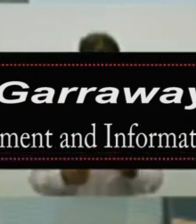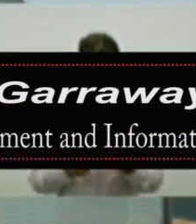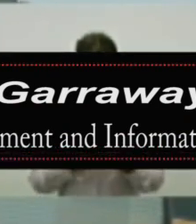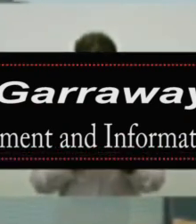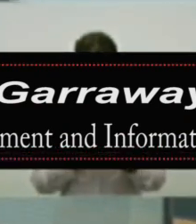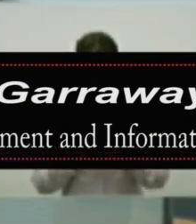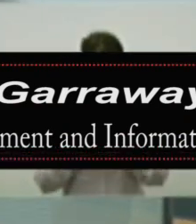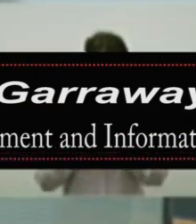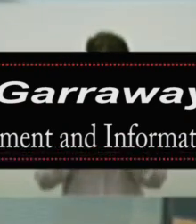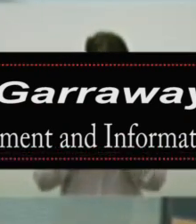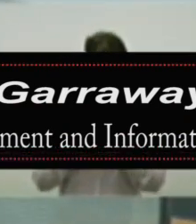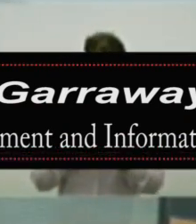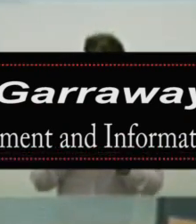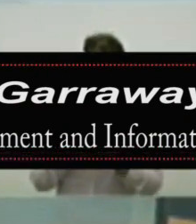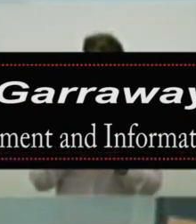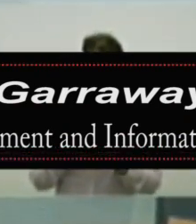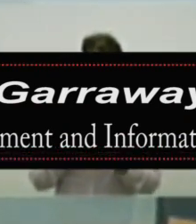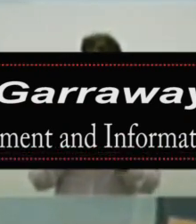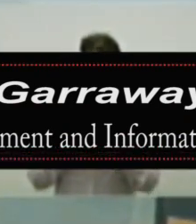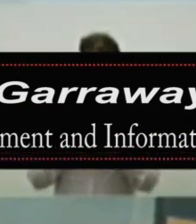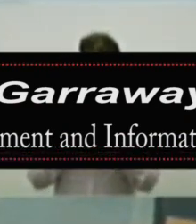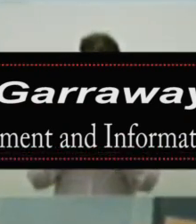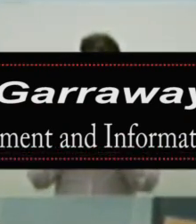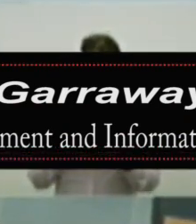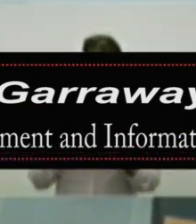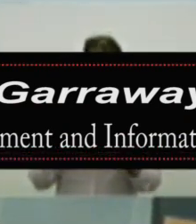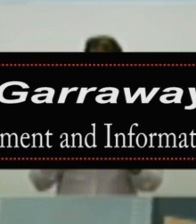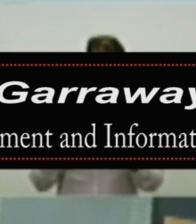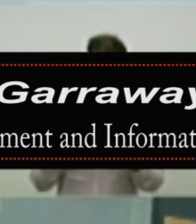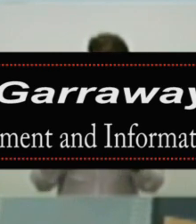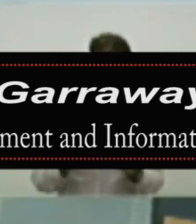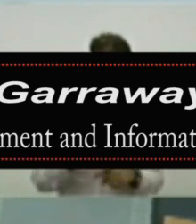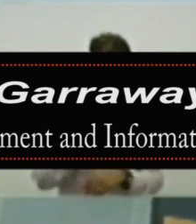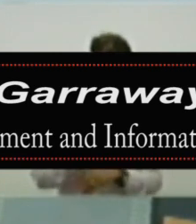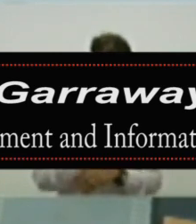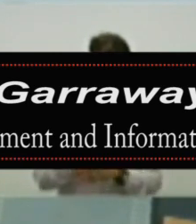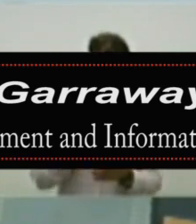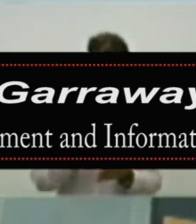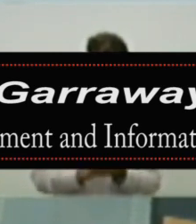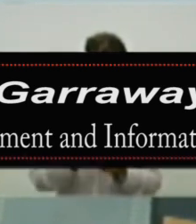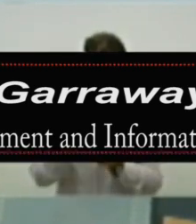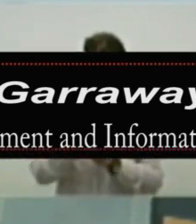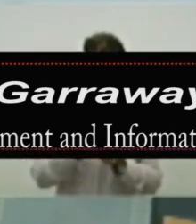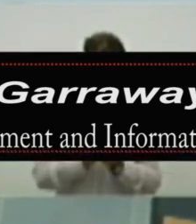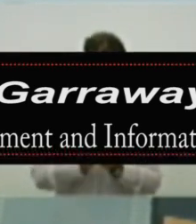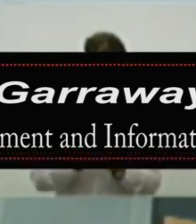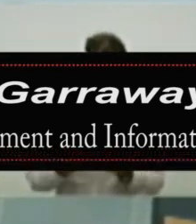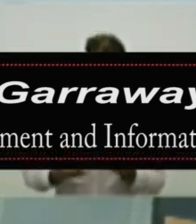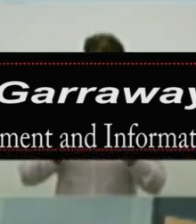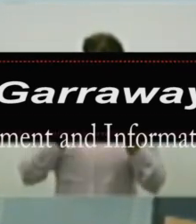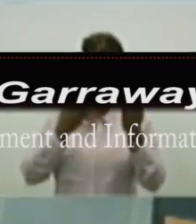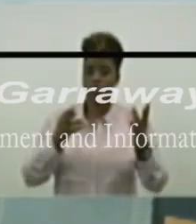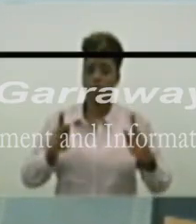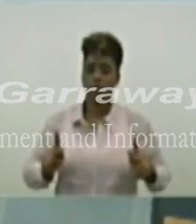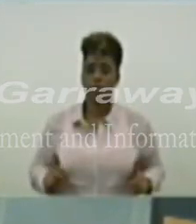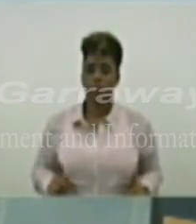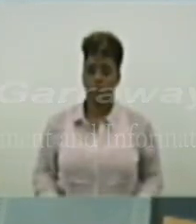to introduce or to put in place a cadre of persons who will be responsible